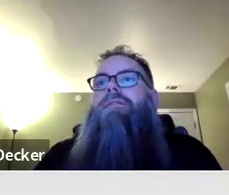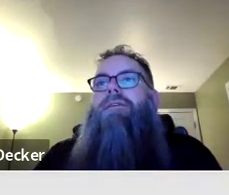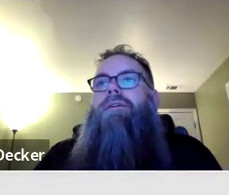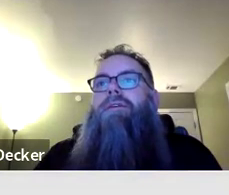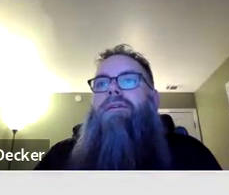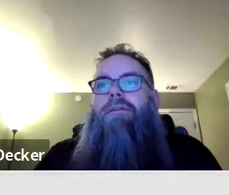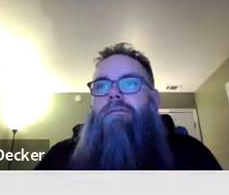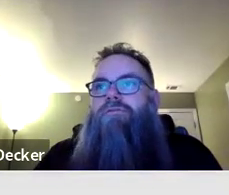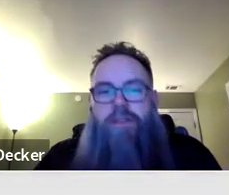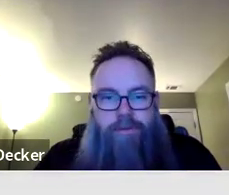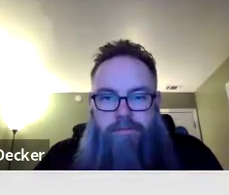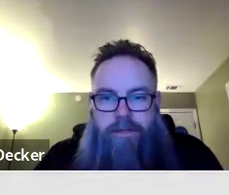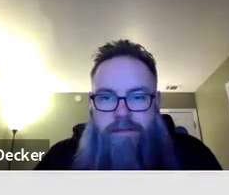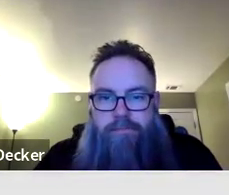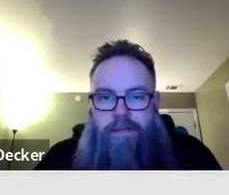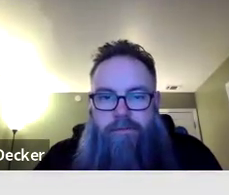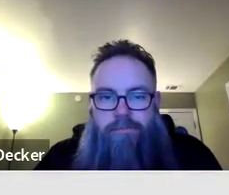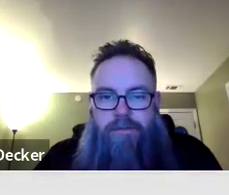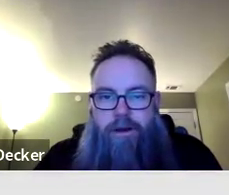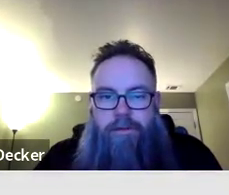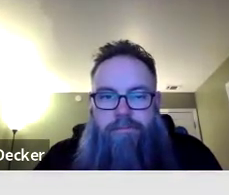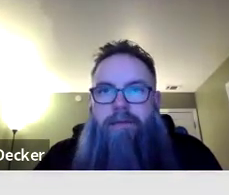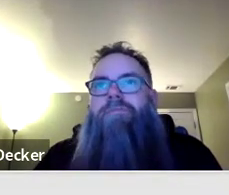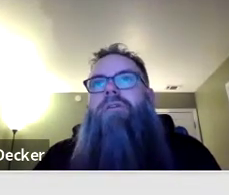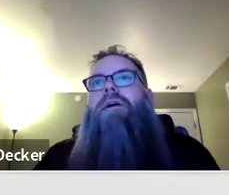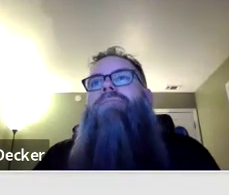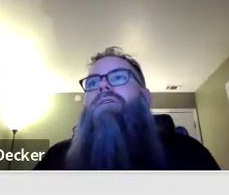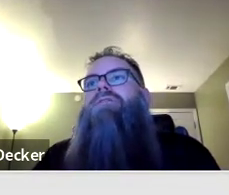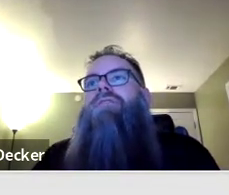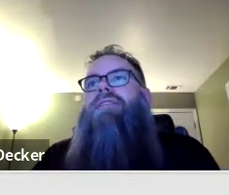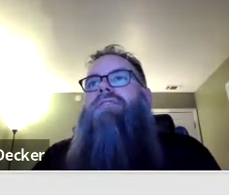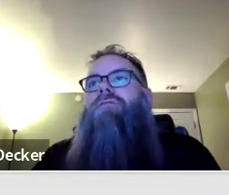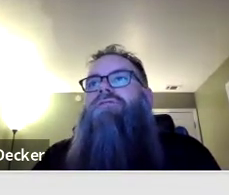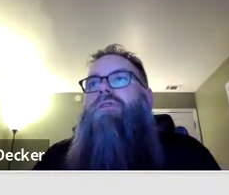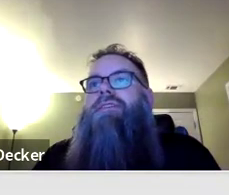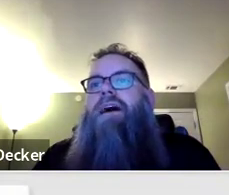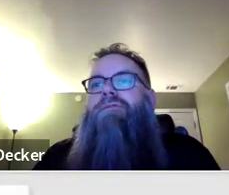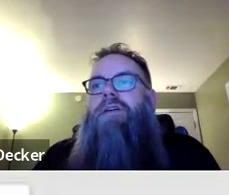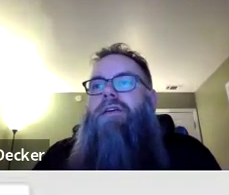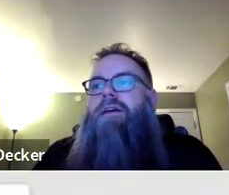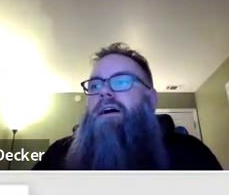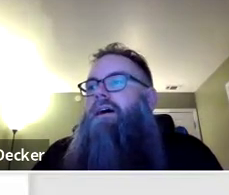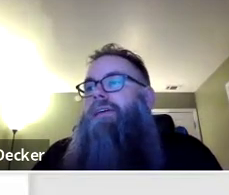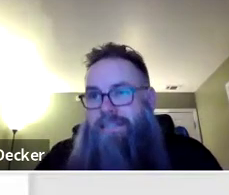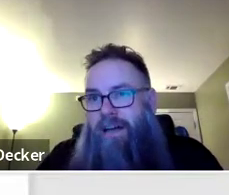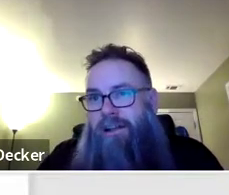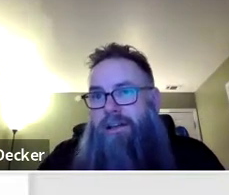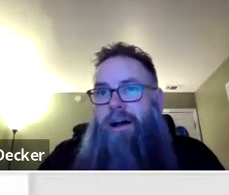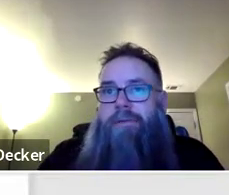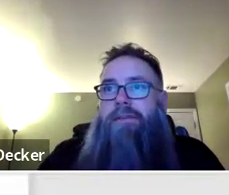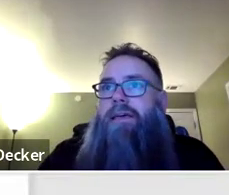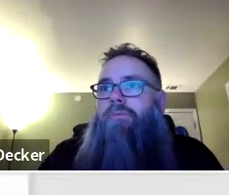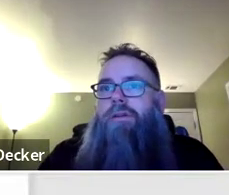seeing the trailer bill right there? Letter from the department? Yeah? All right. So I sent this over to our staff. It is